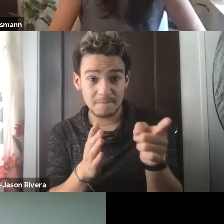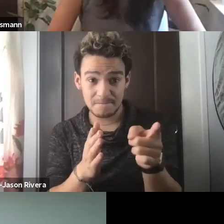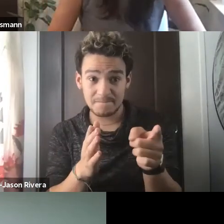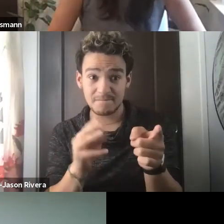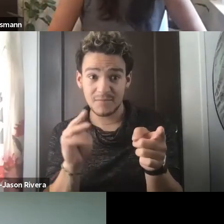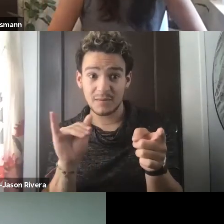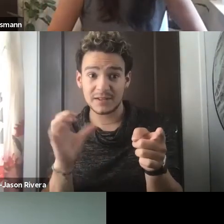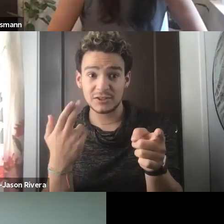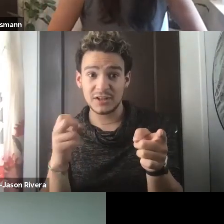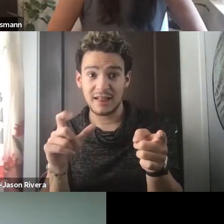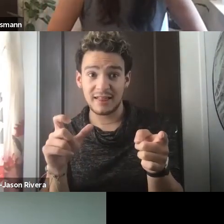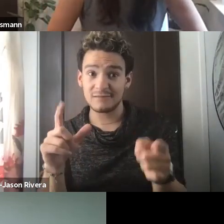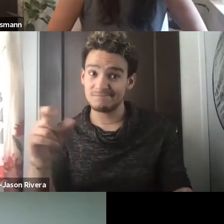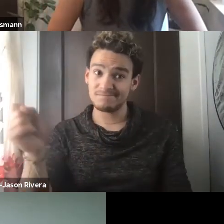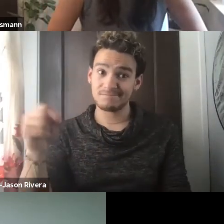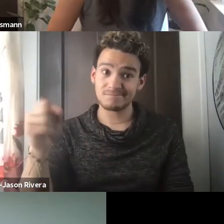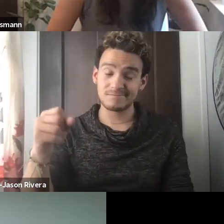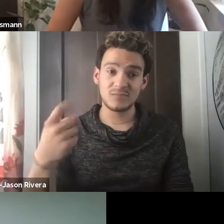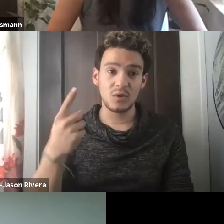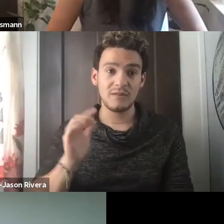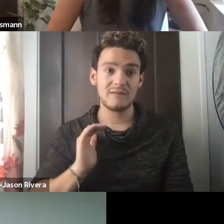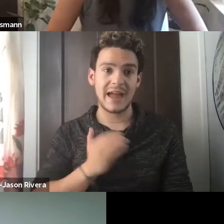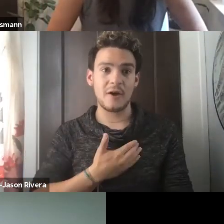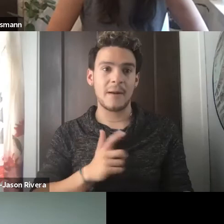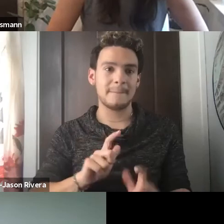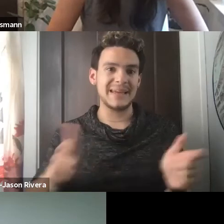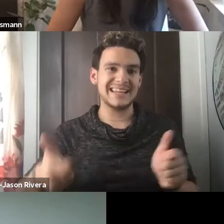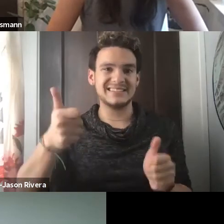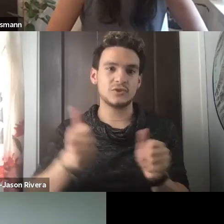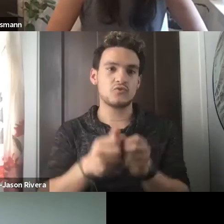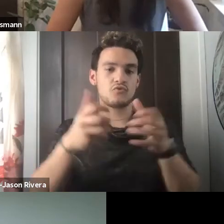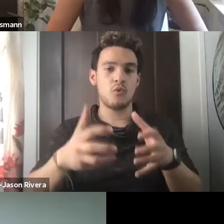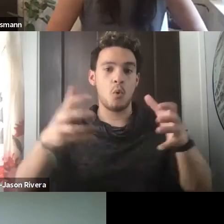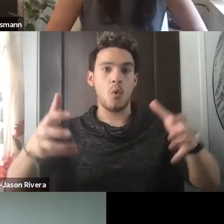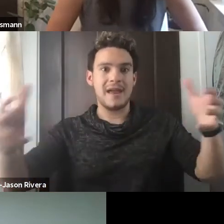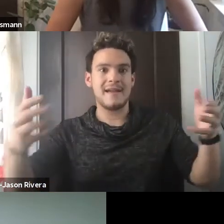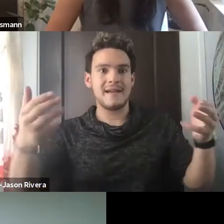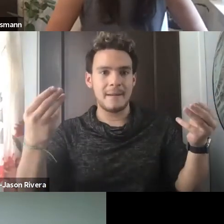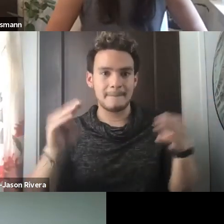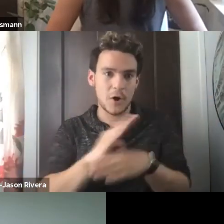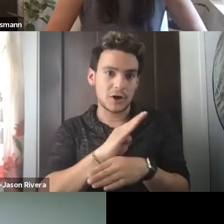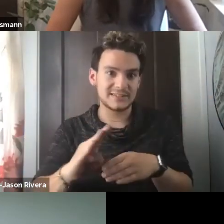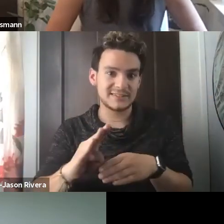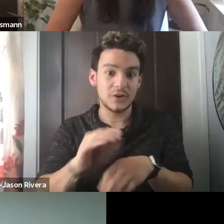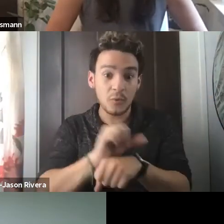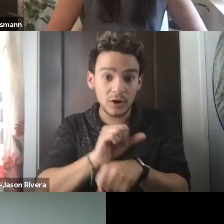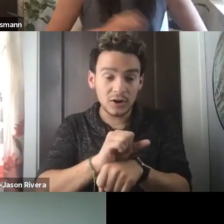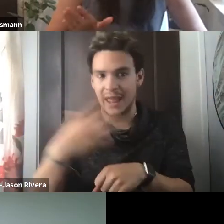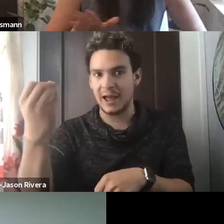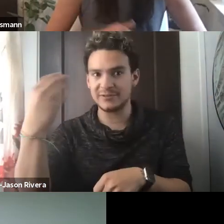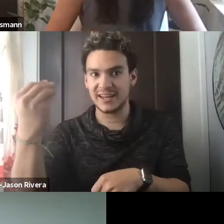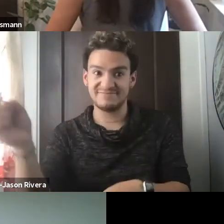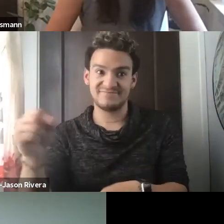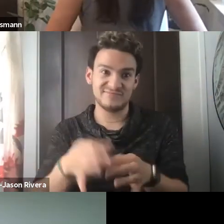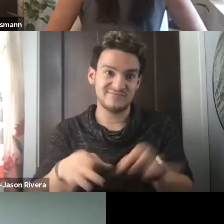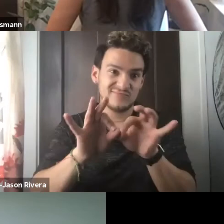I will say that it's one of our biggest growing markets is work and in the outdoors. And